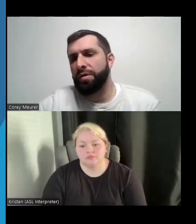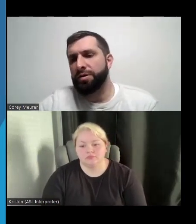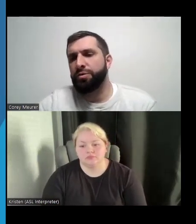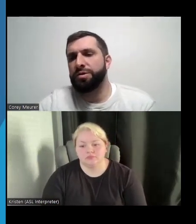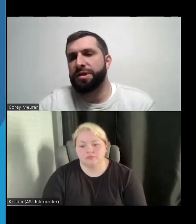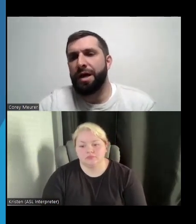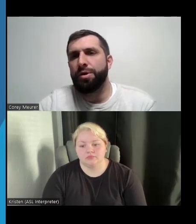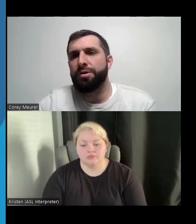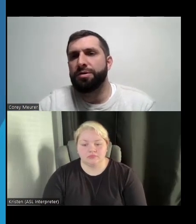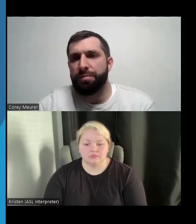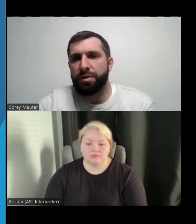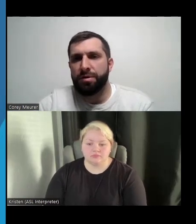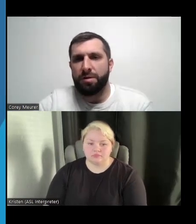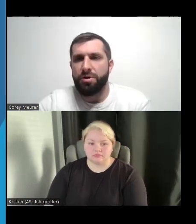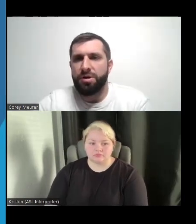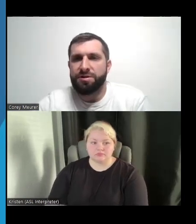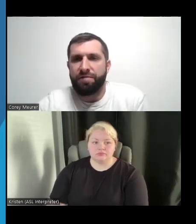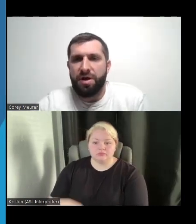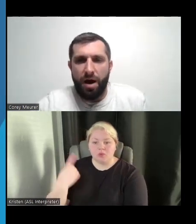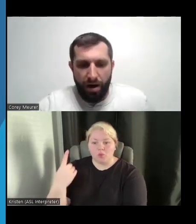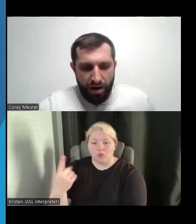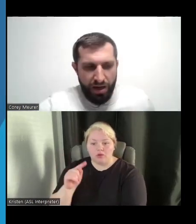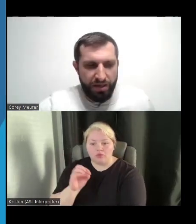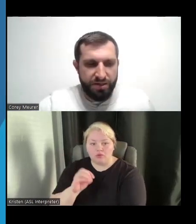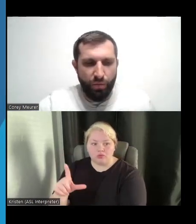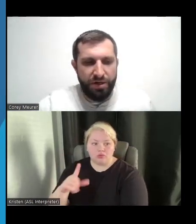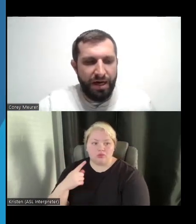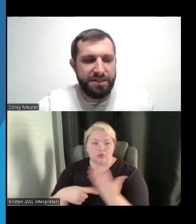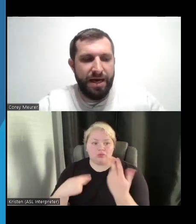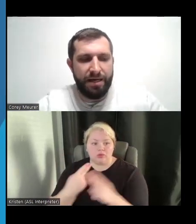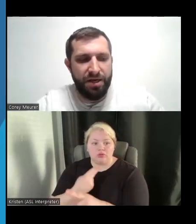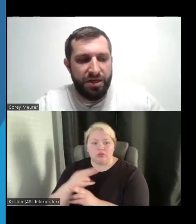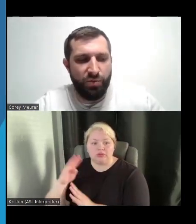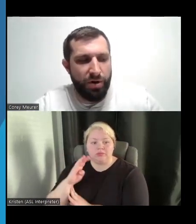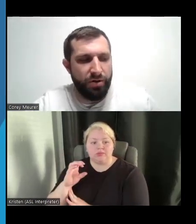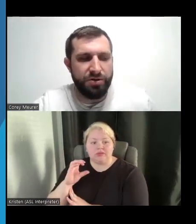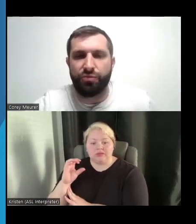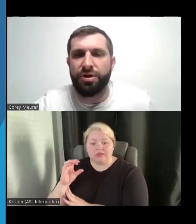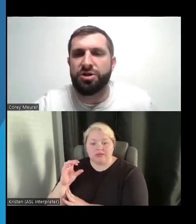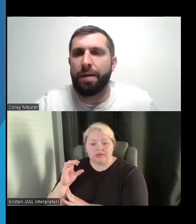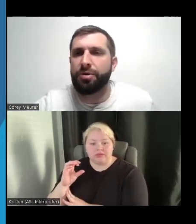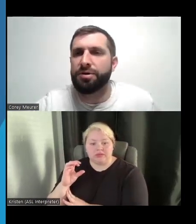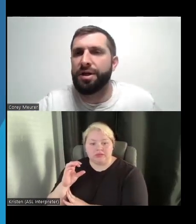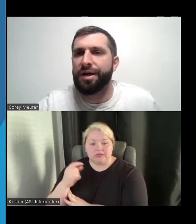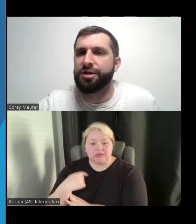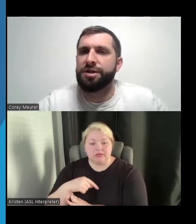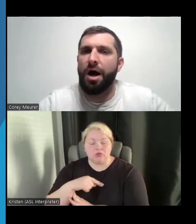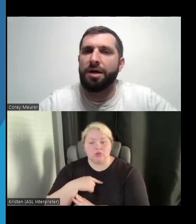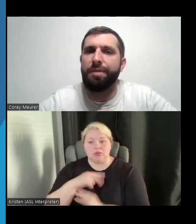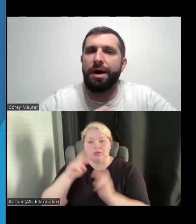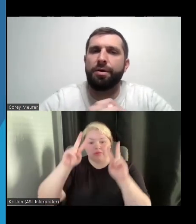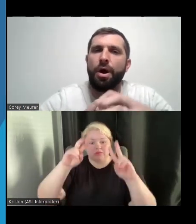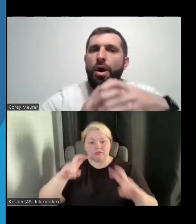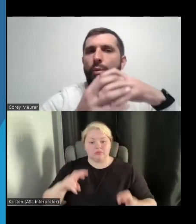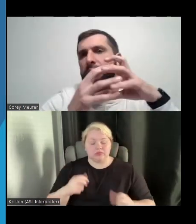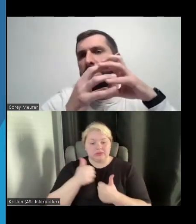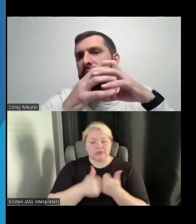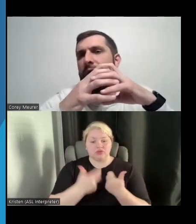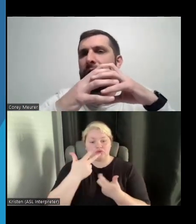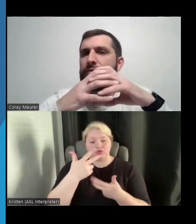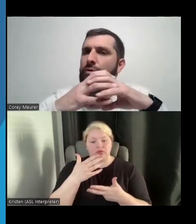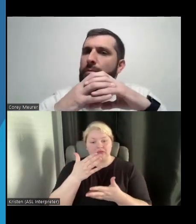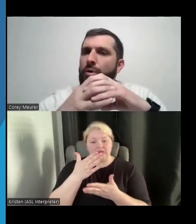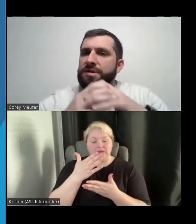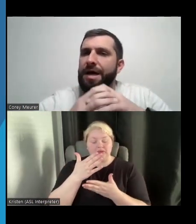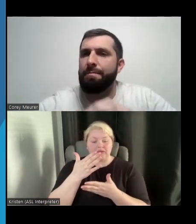So one of the tools that we use in building communities of care is we dissect each one of those 3 chapters that I just talked about. We look